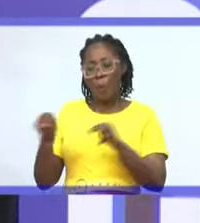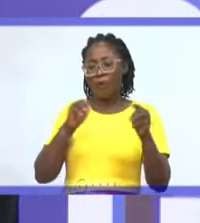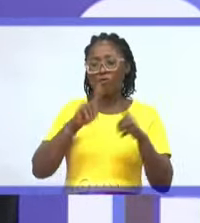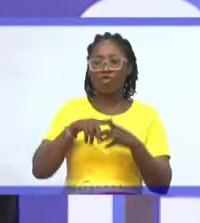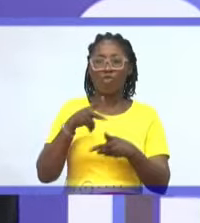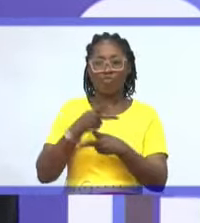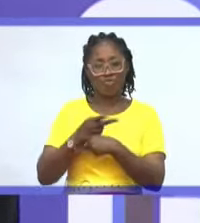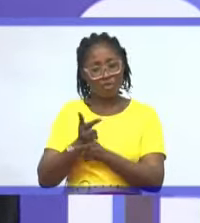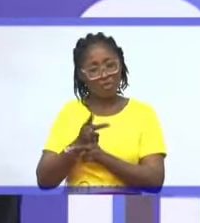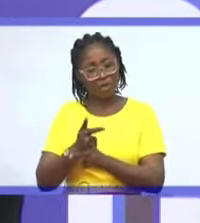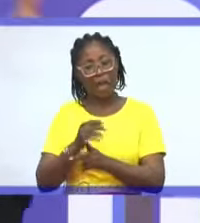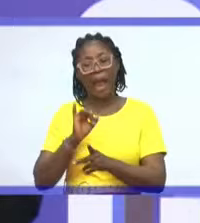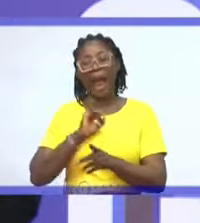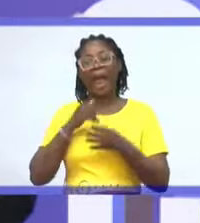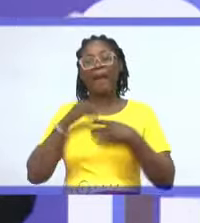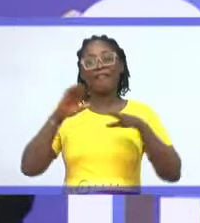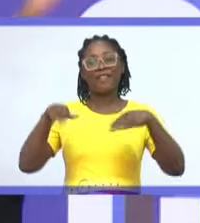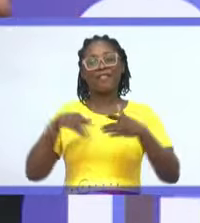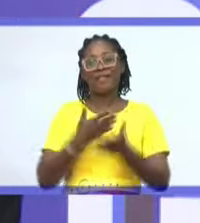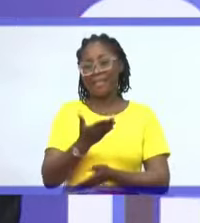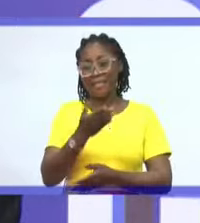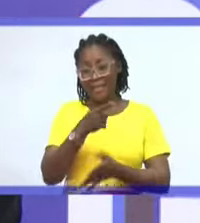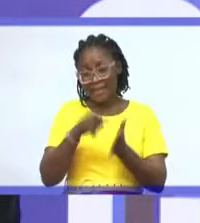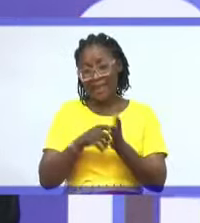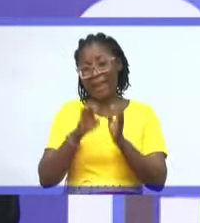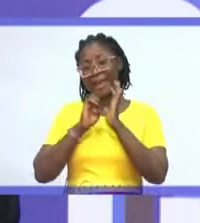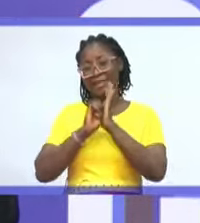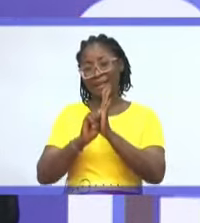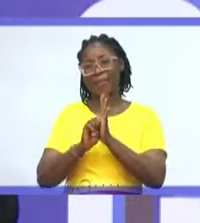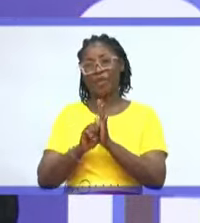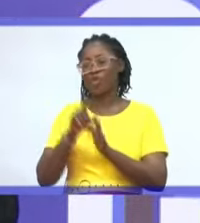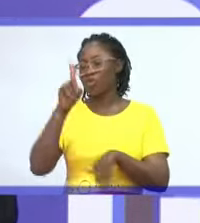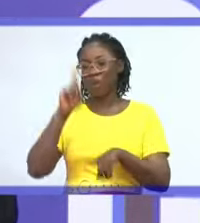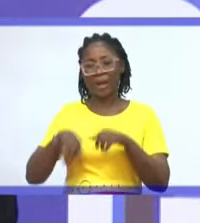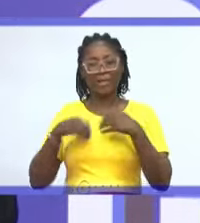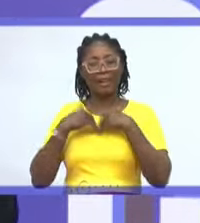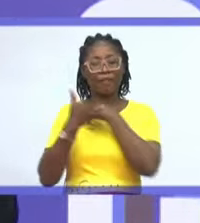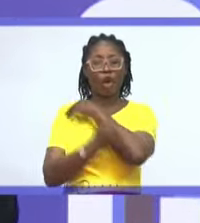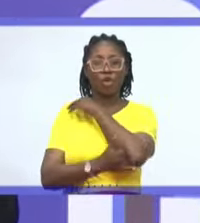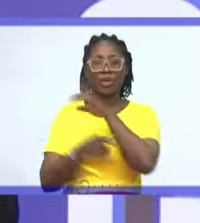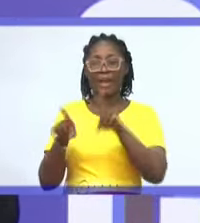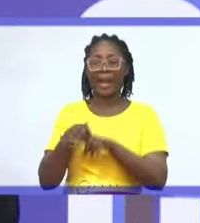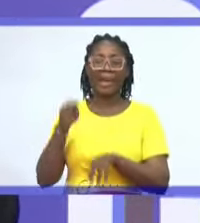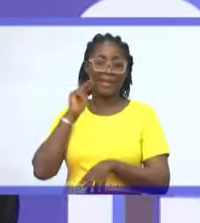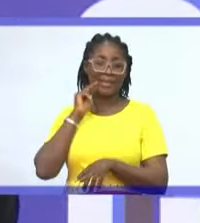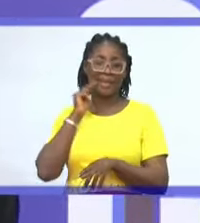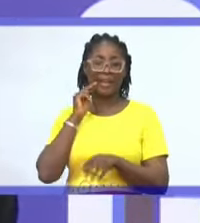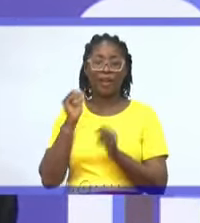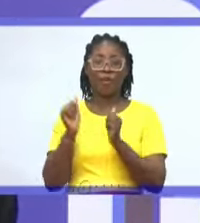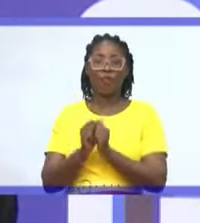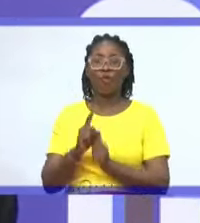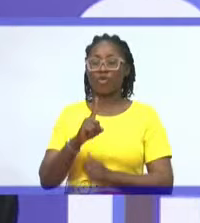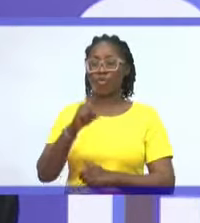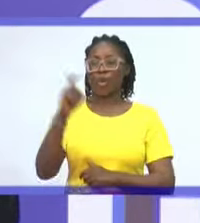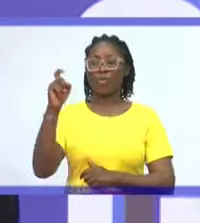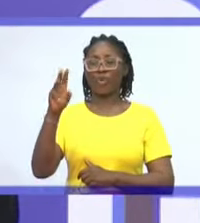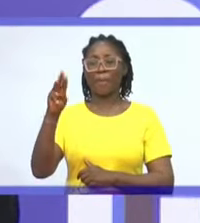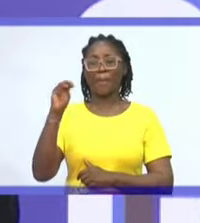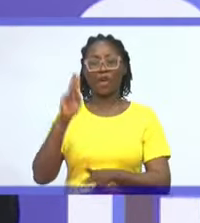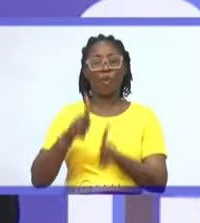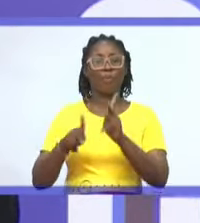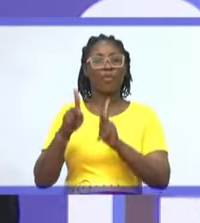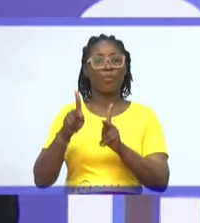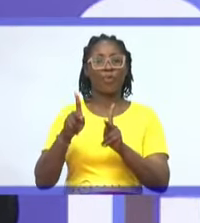I've given this example all over the place. You can't have a country like Nigeria with 200 million